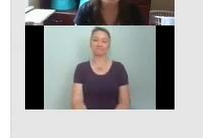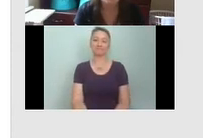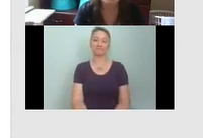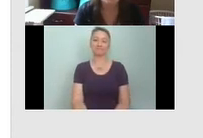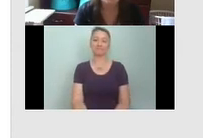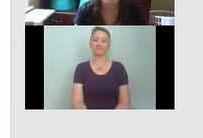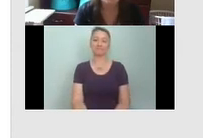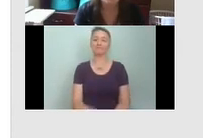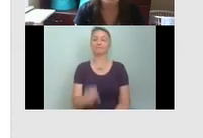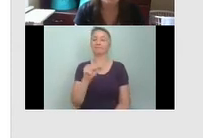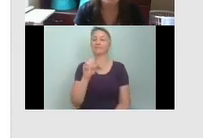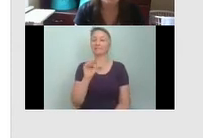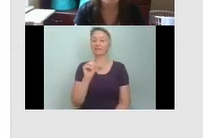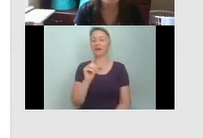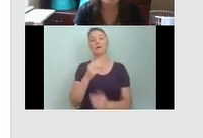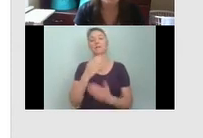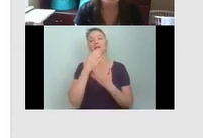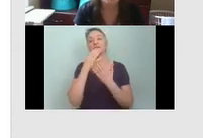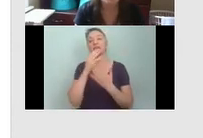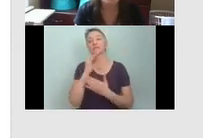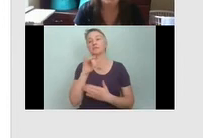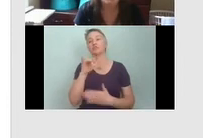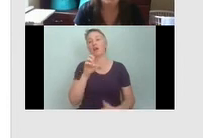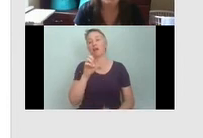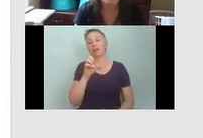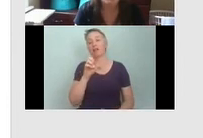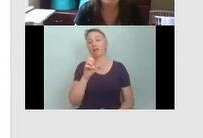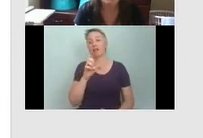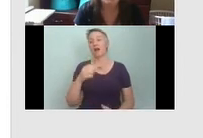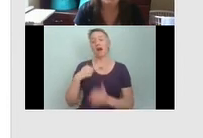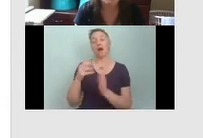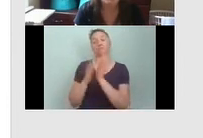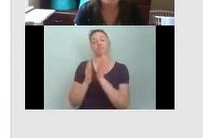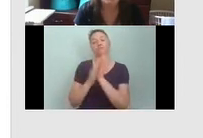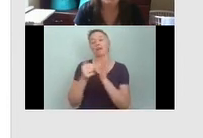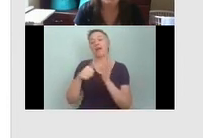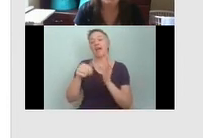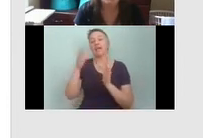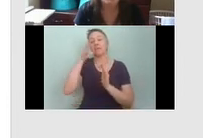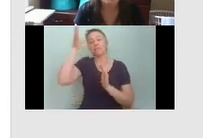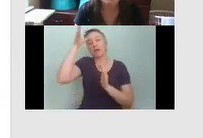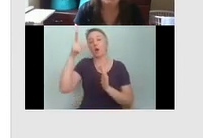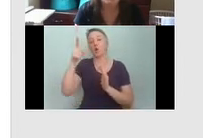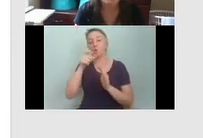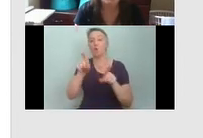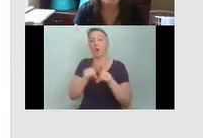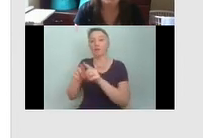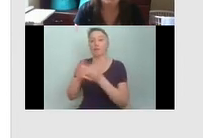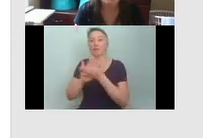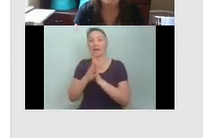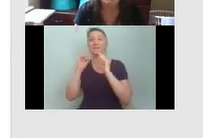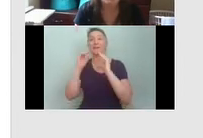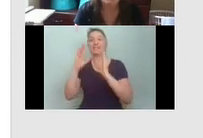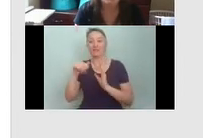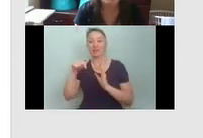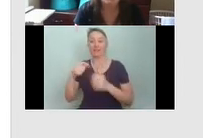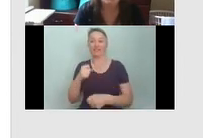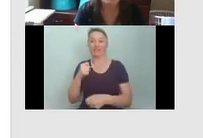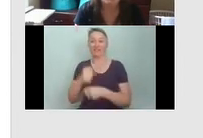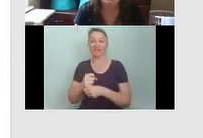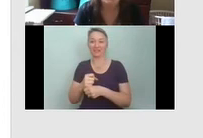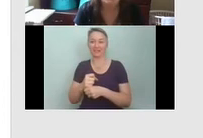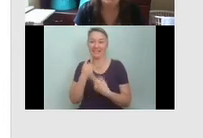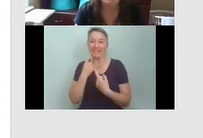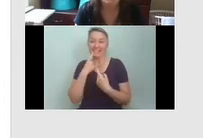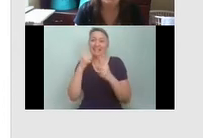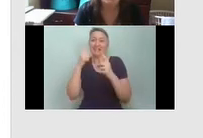Thanks, Michelle. I give a credit to any parent who also served as a teacher this year and successfully got their kids through the school year. It's very